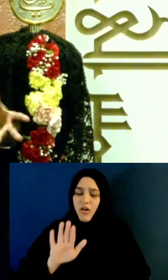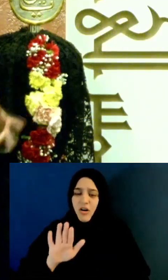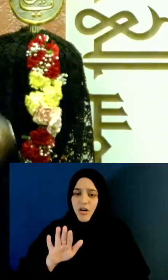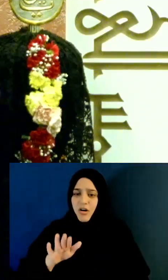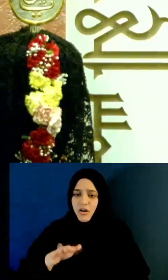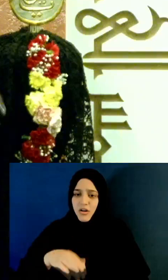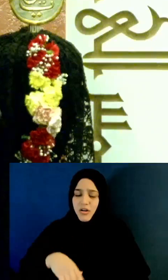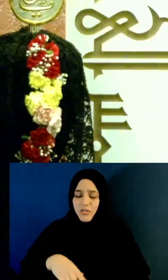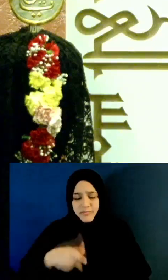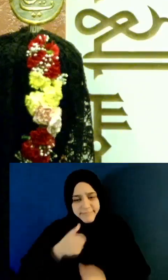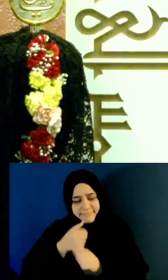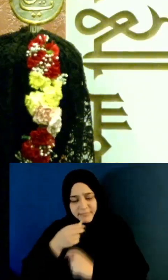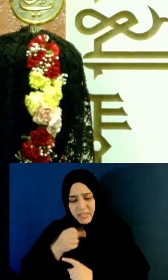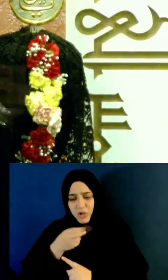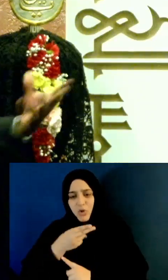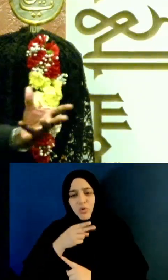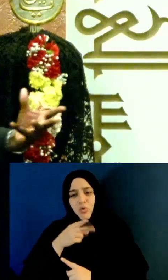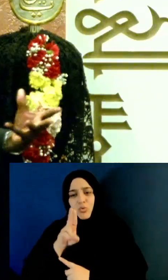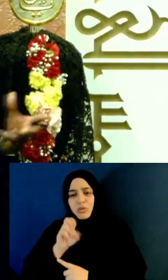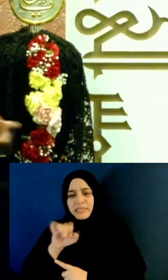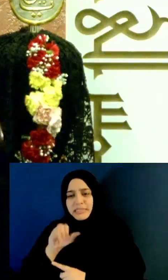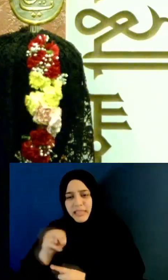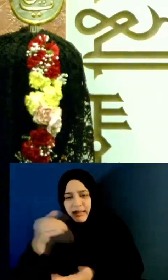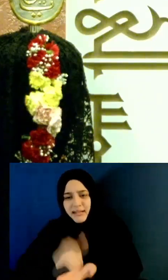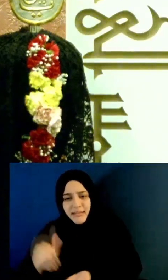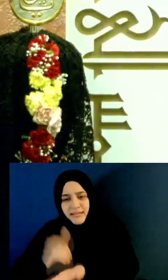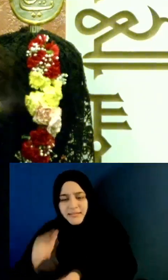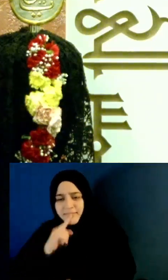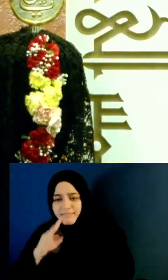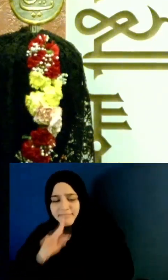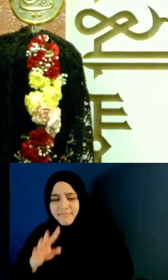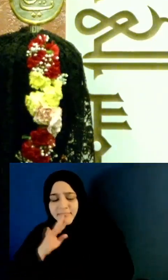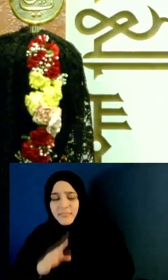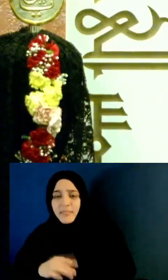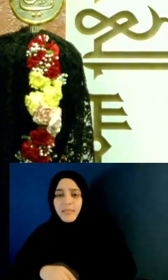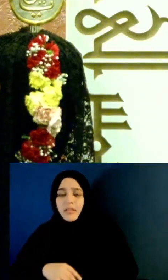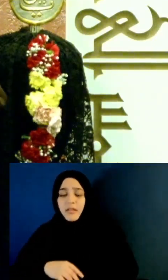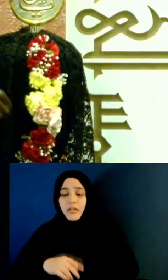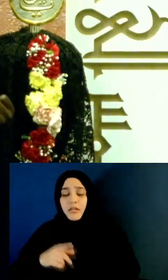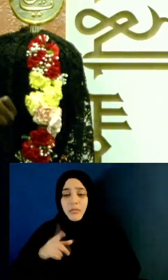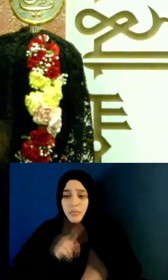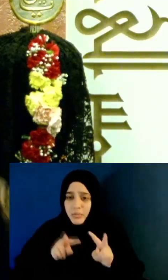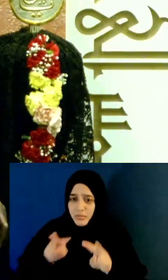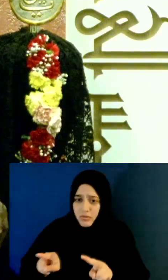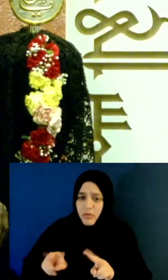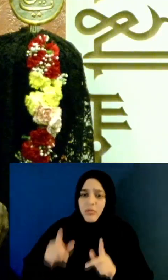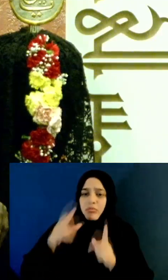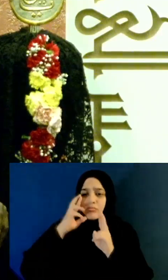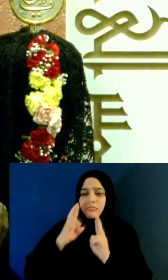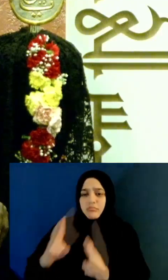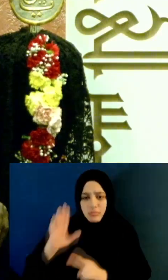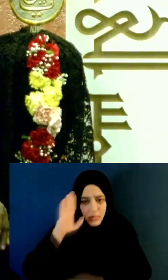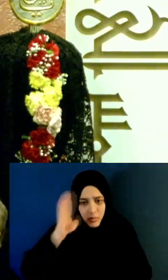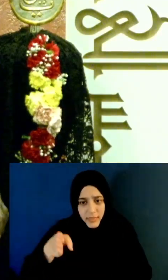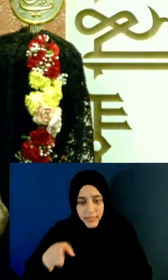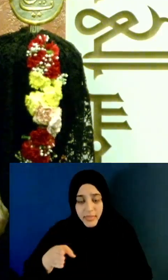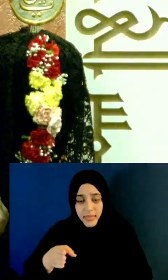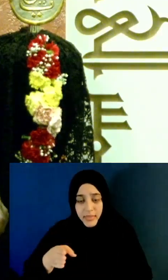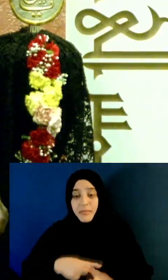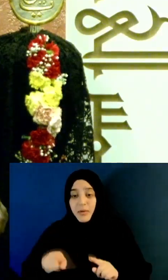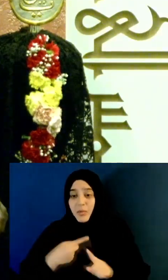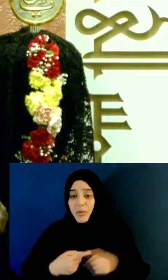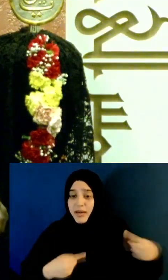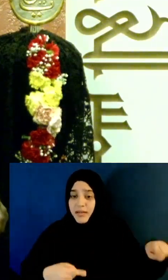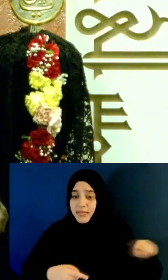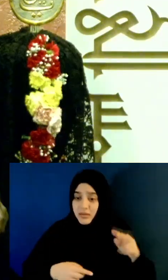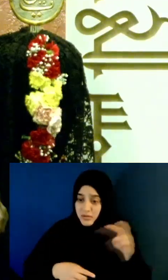Husayni, you are proud of your gamba, gamba, gamba bayan, they respect you. But when they realize that you undermine who